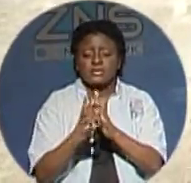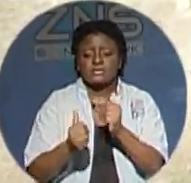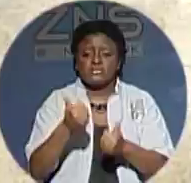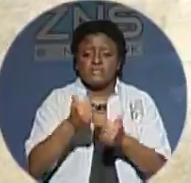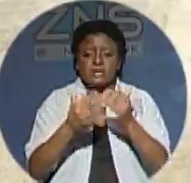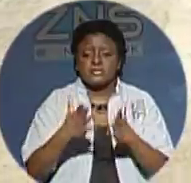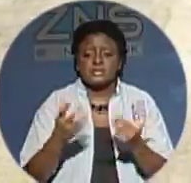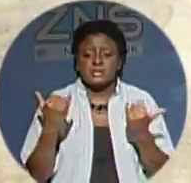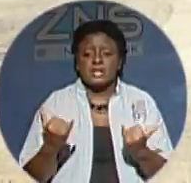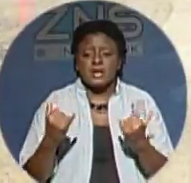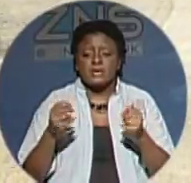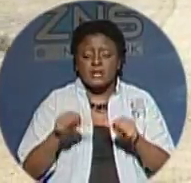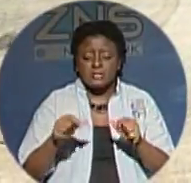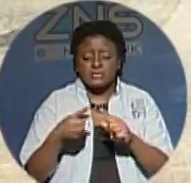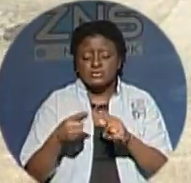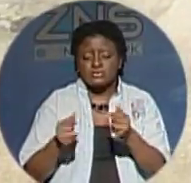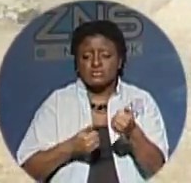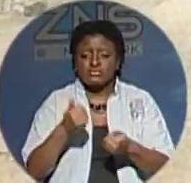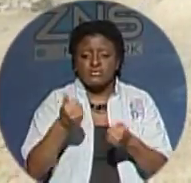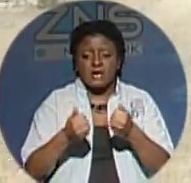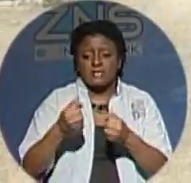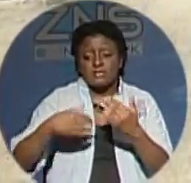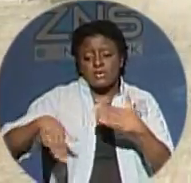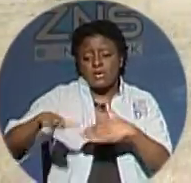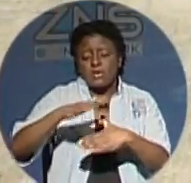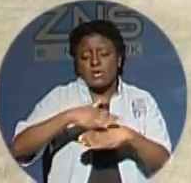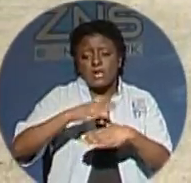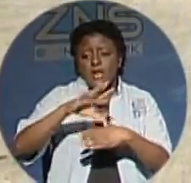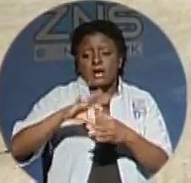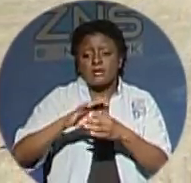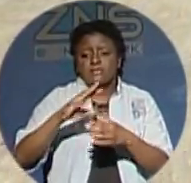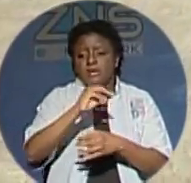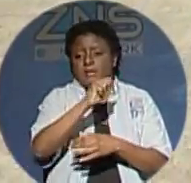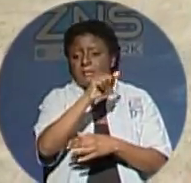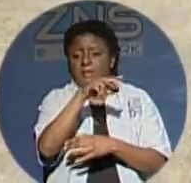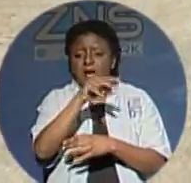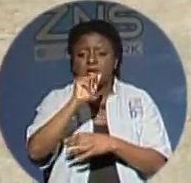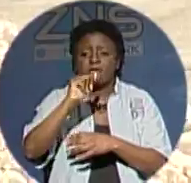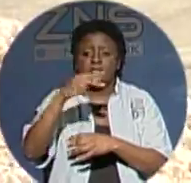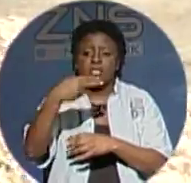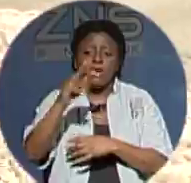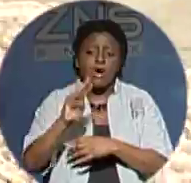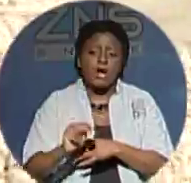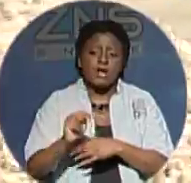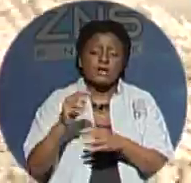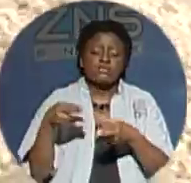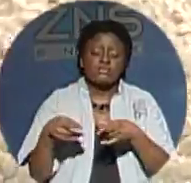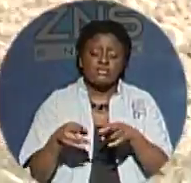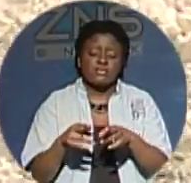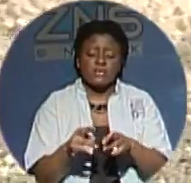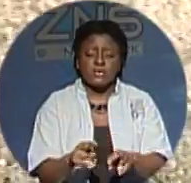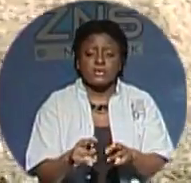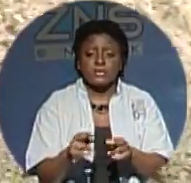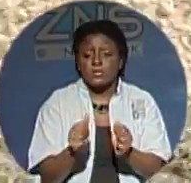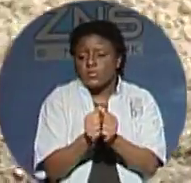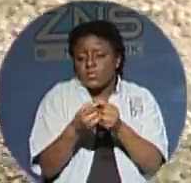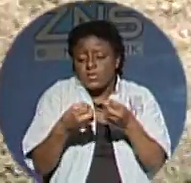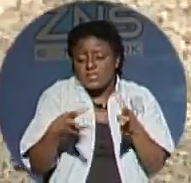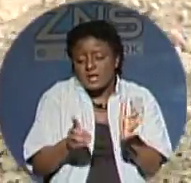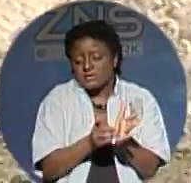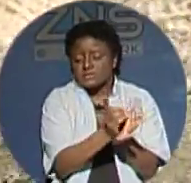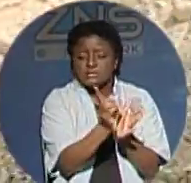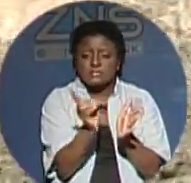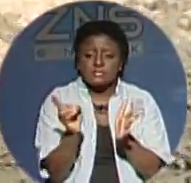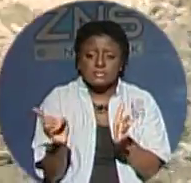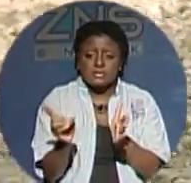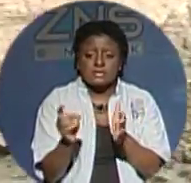of Marathon Road from Wolf to Robinson Roads without diversions. At the junction of Marathon and Robinson Roads, there is a